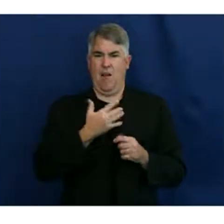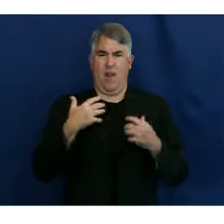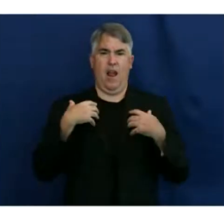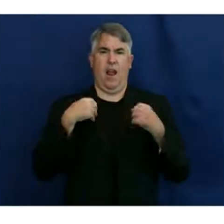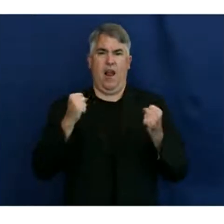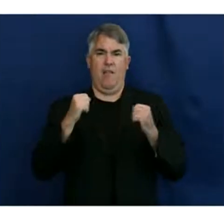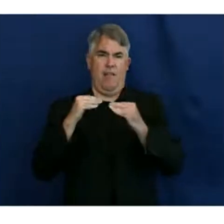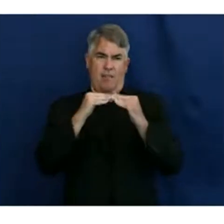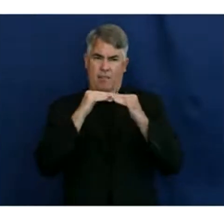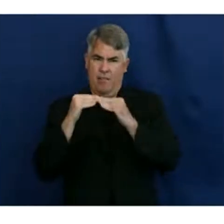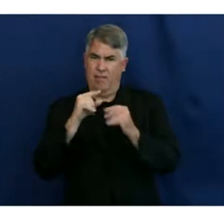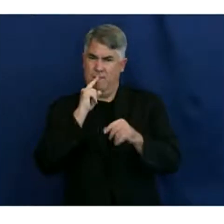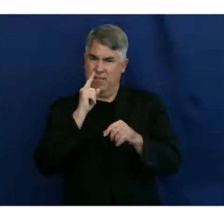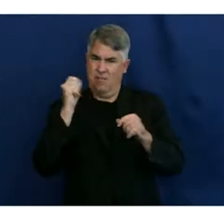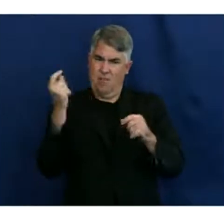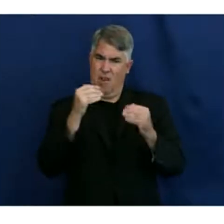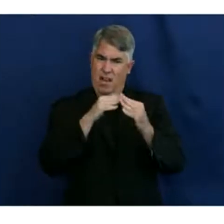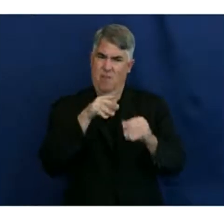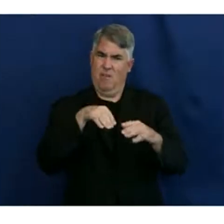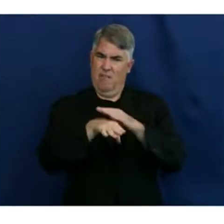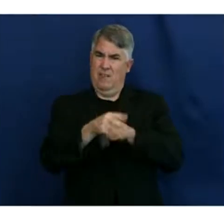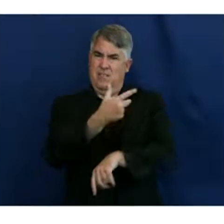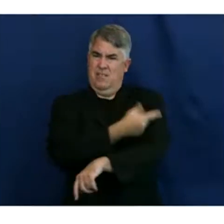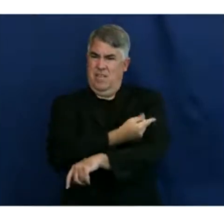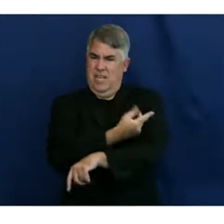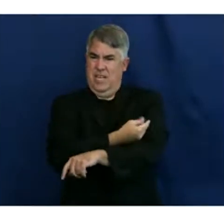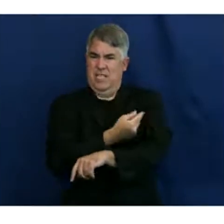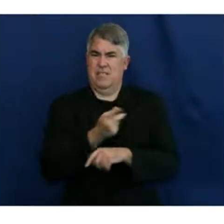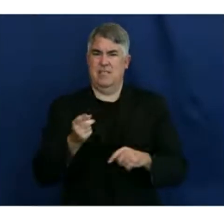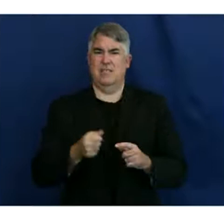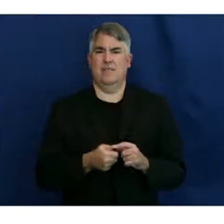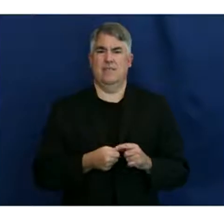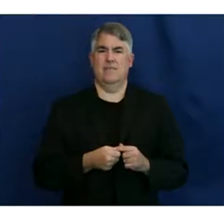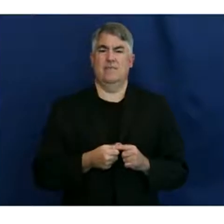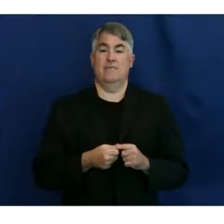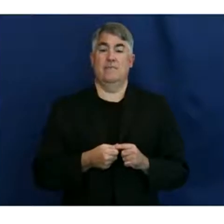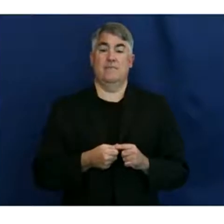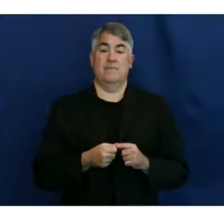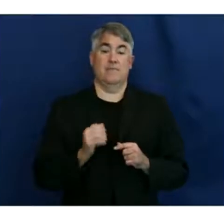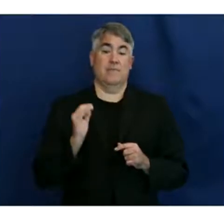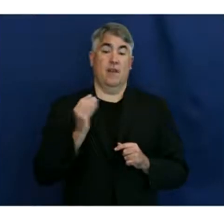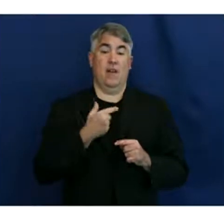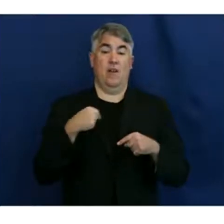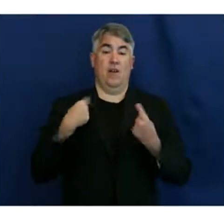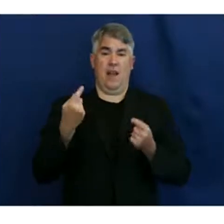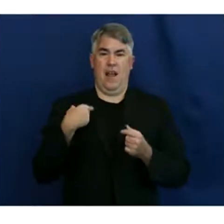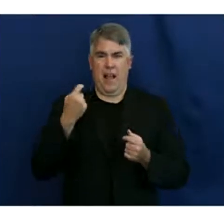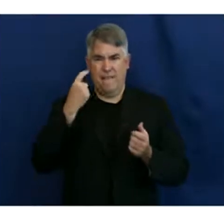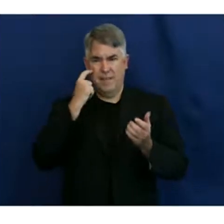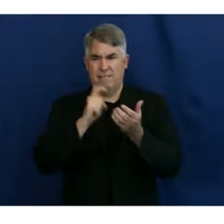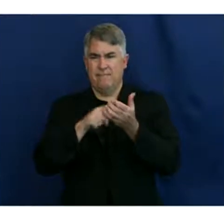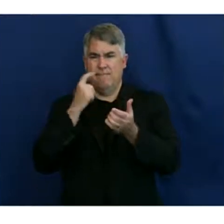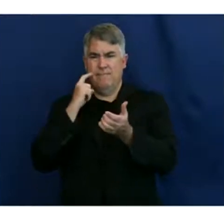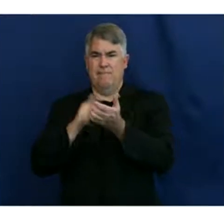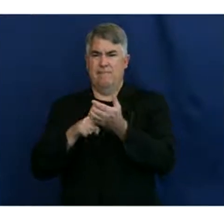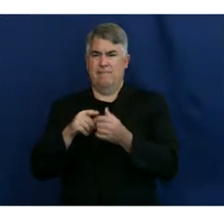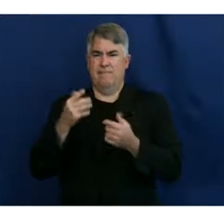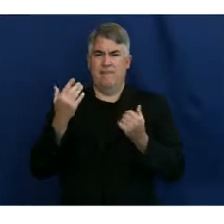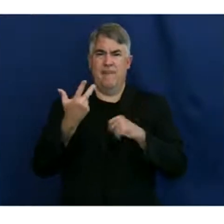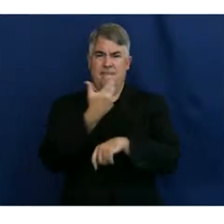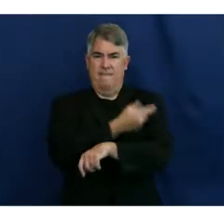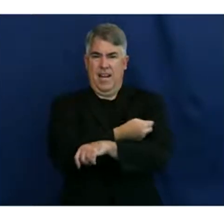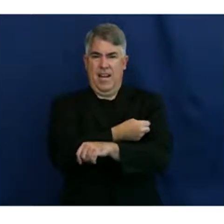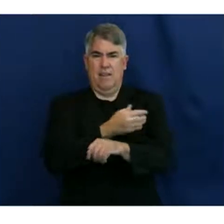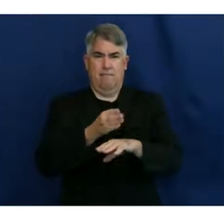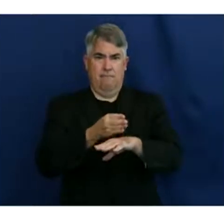And if you could look at this, you see that that throughout the county we have identified our vaccination progress in those zip codes,